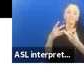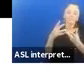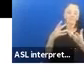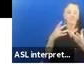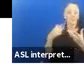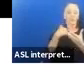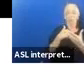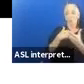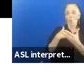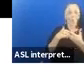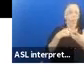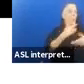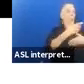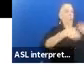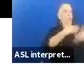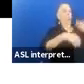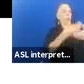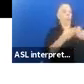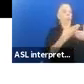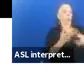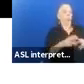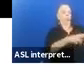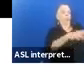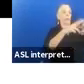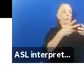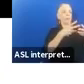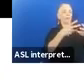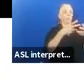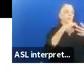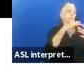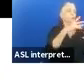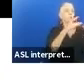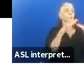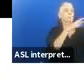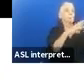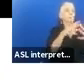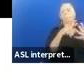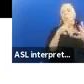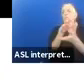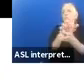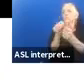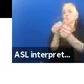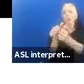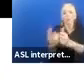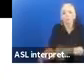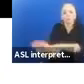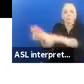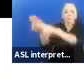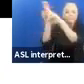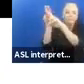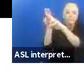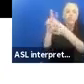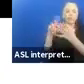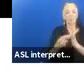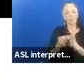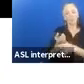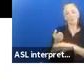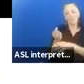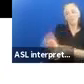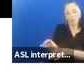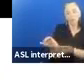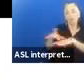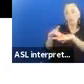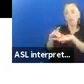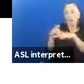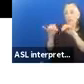feedbacks that ultimately constrict the life-sustaining functions of the planet. So we're basically forcing our Earth system to